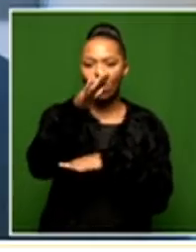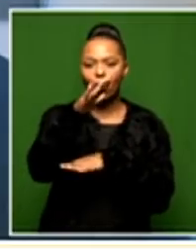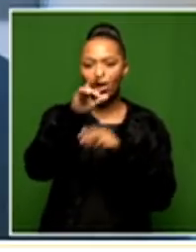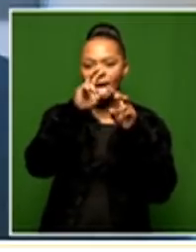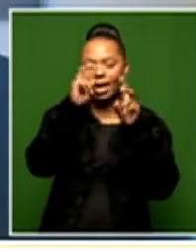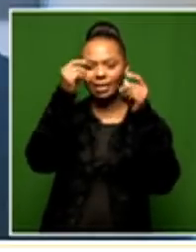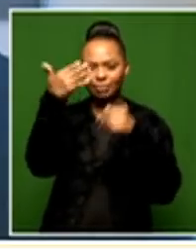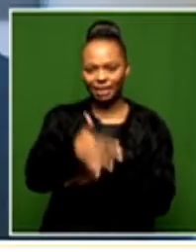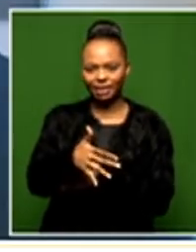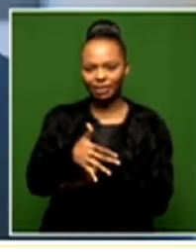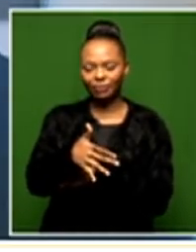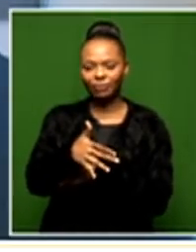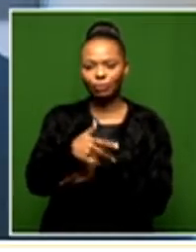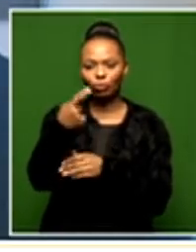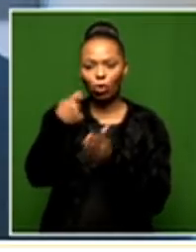the power costs?